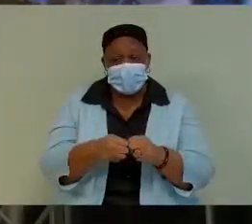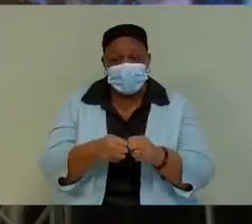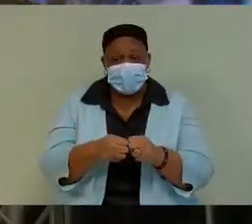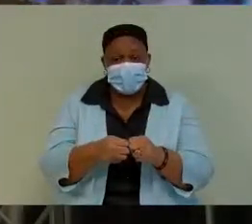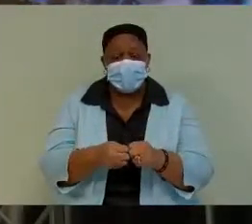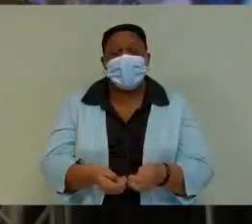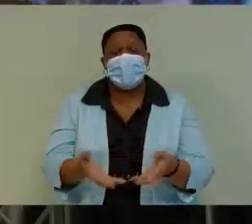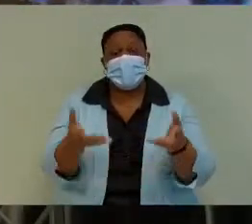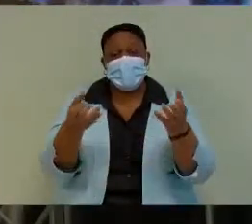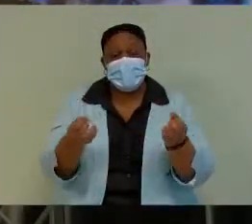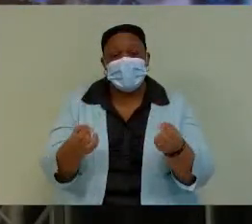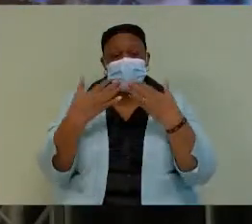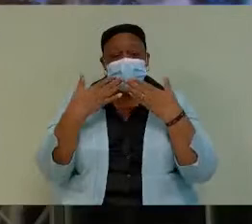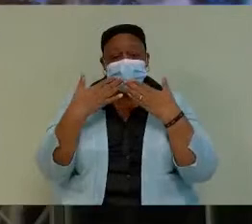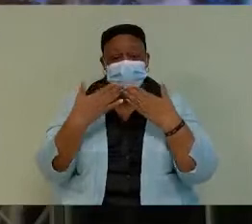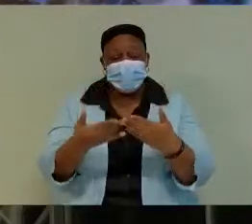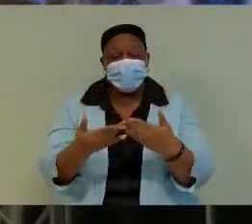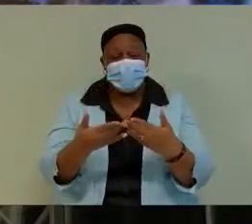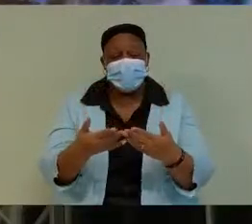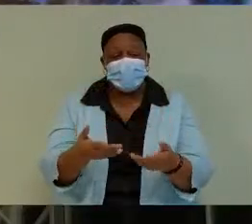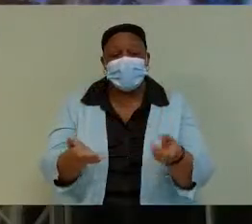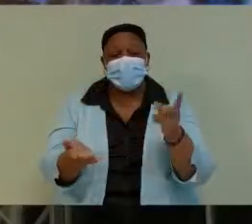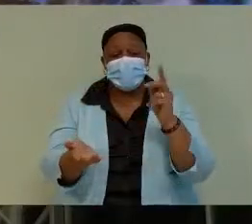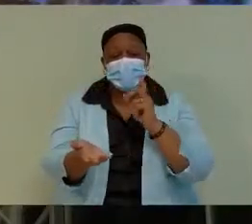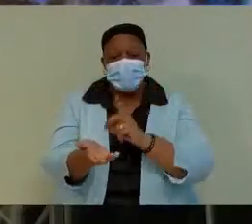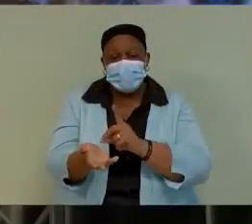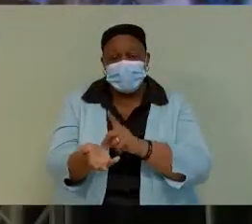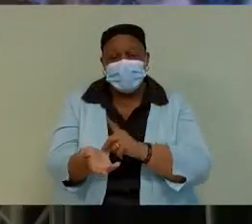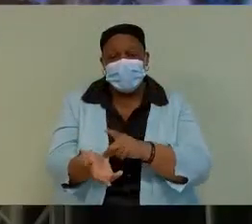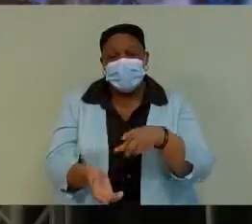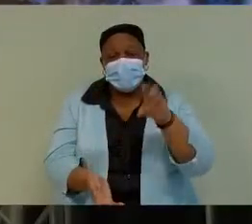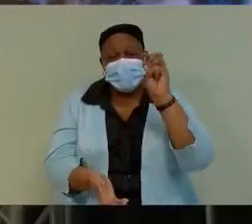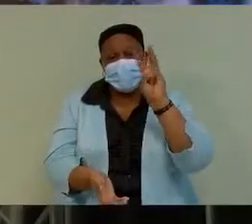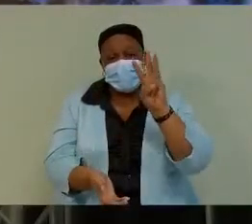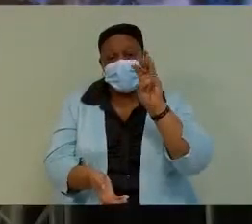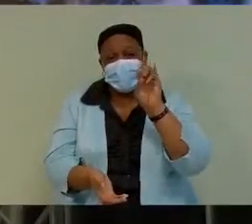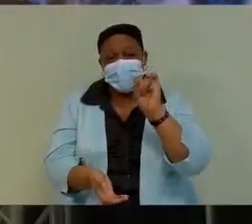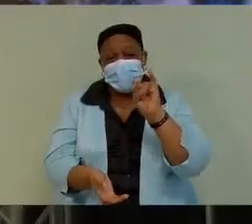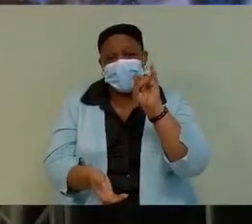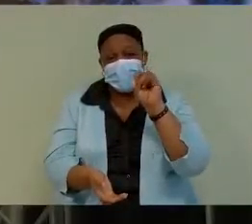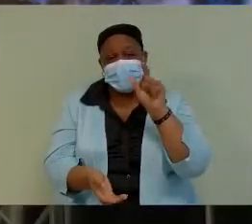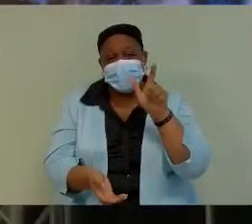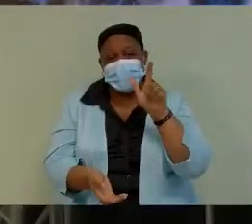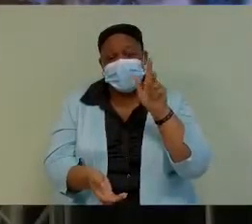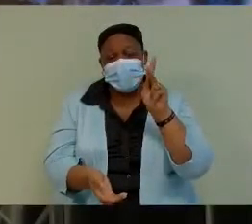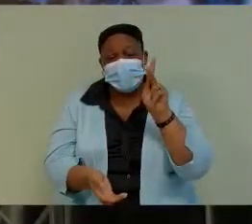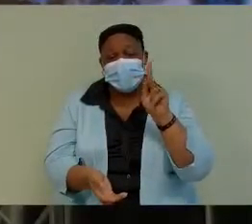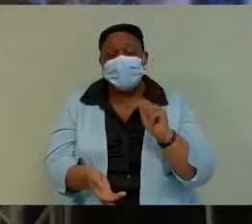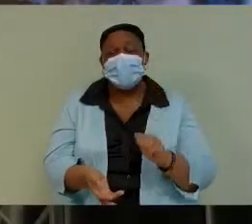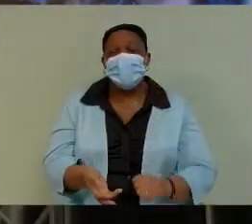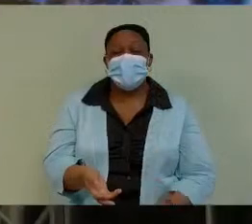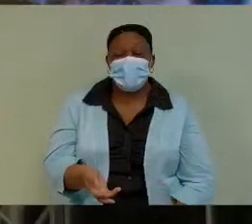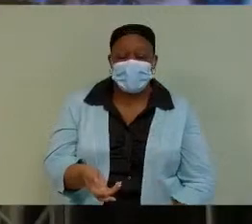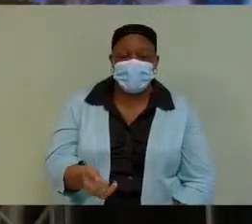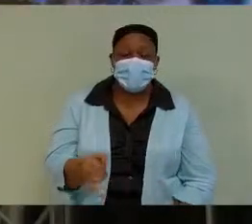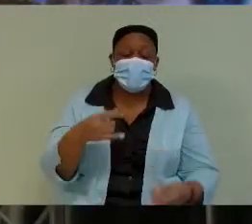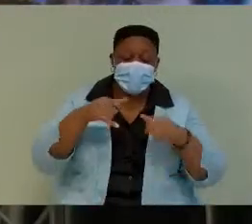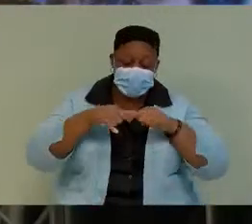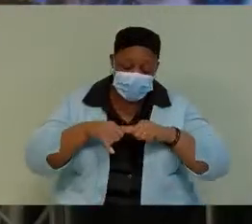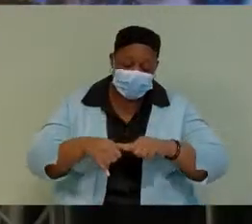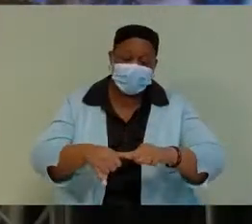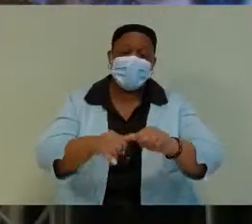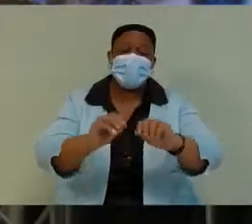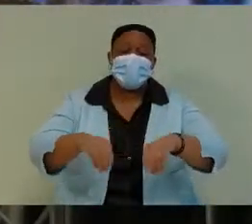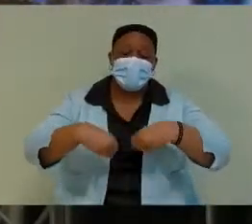Dr. Cameron Wilkinson, our Medical Chief of Staff at JNF, who continues, of course, to provide